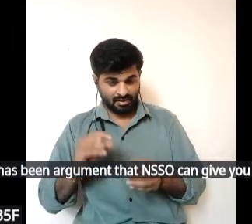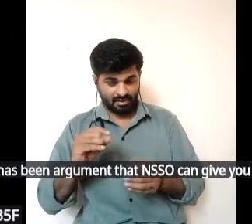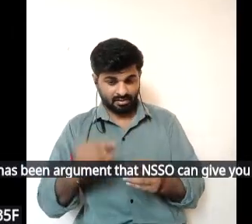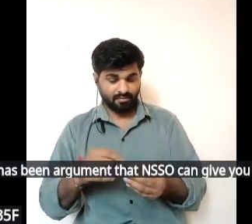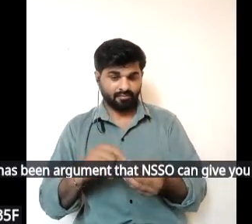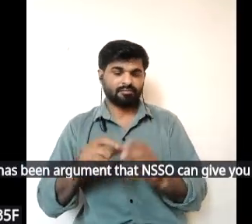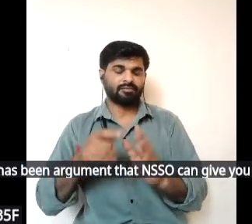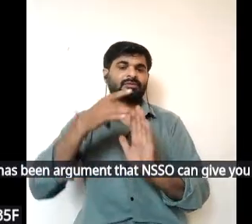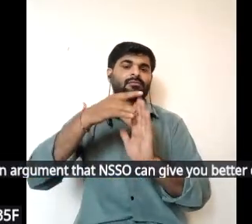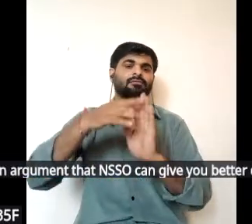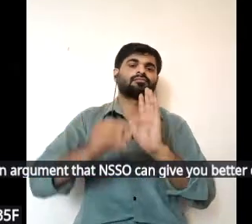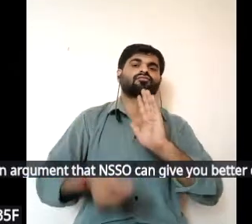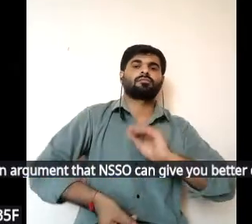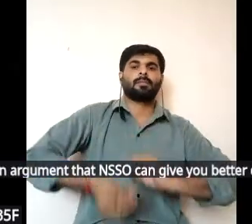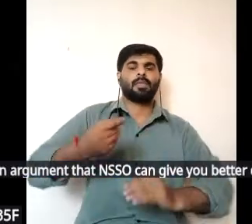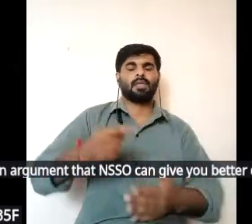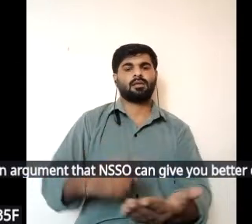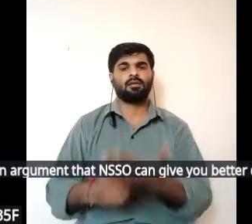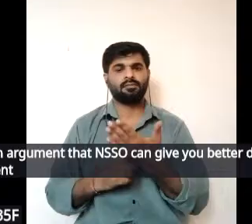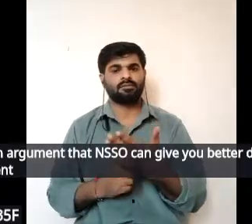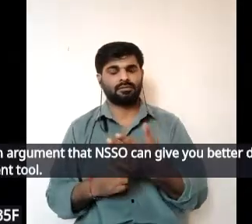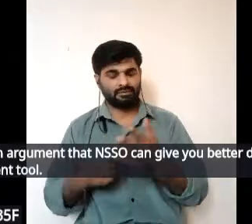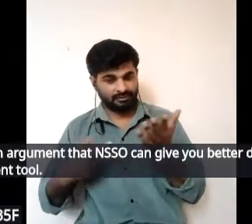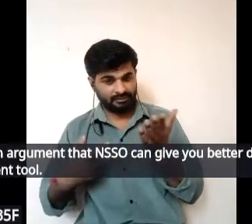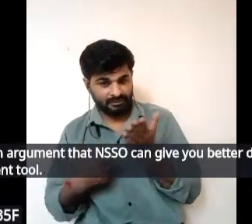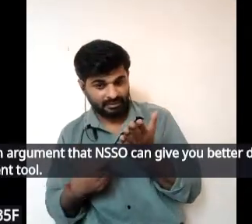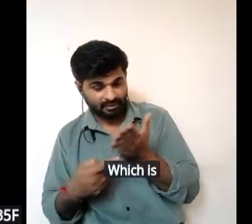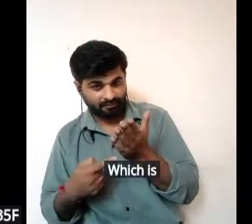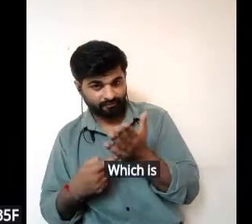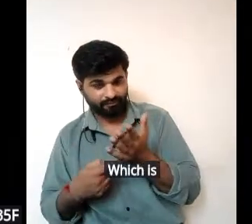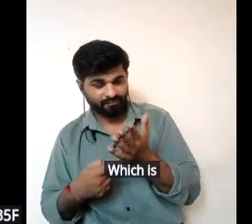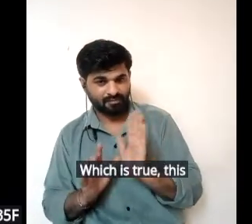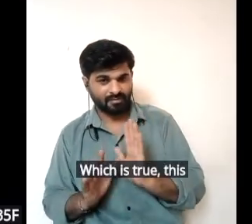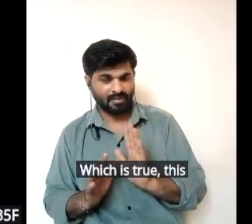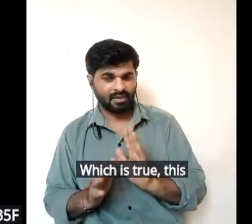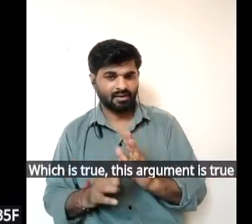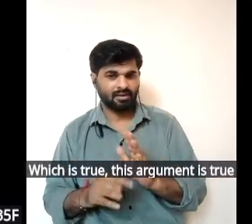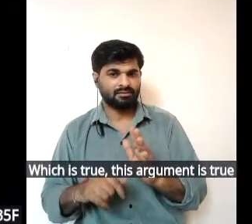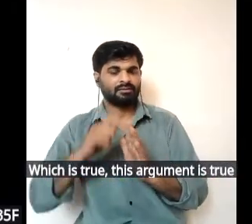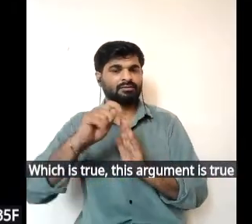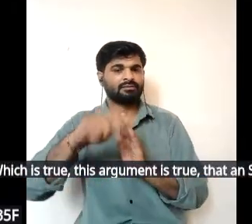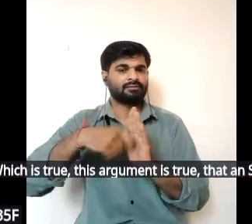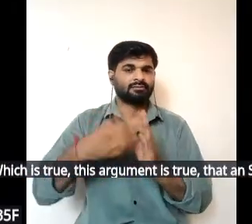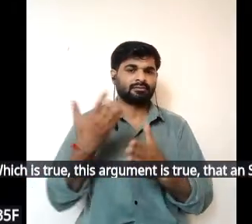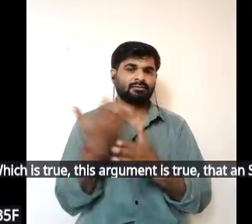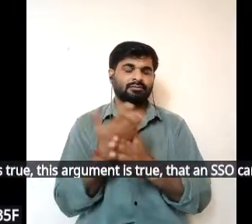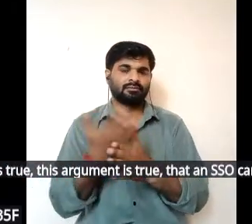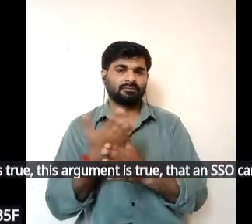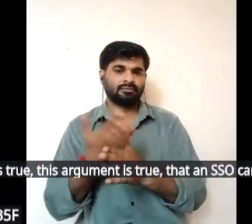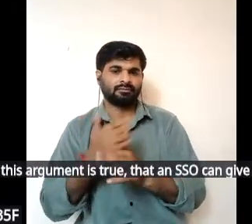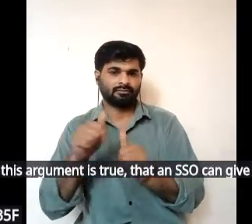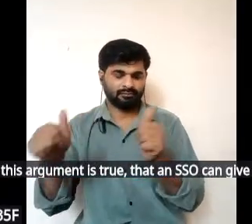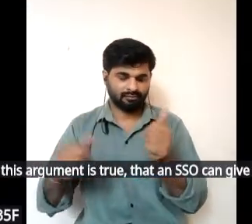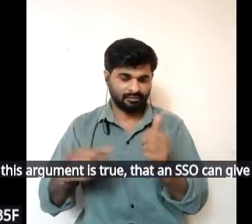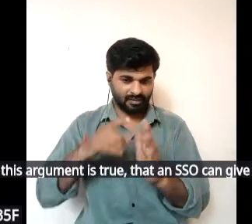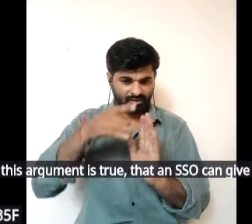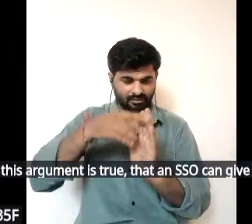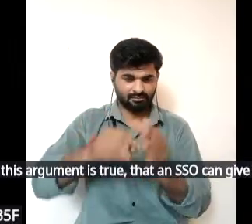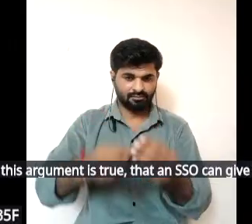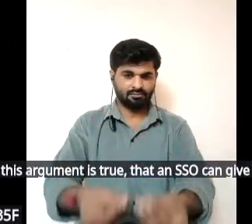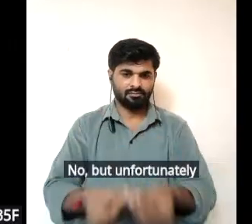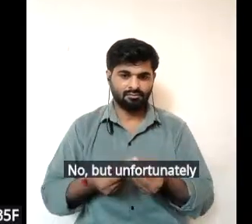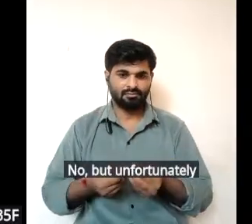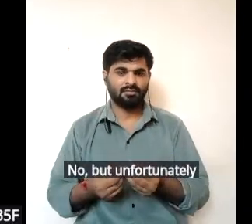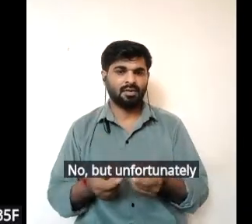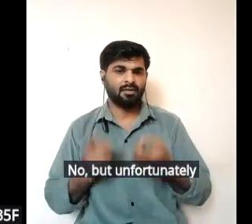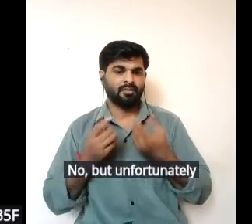a technical maybe assessment tool, which is true. This argument is true that NSSO can give you better data. Now, but